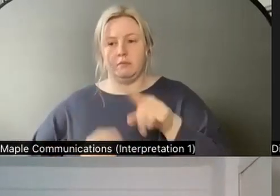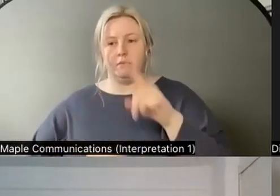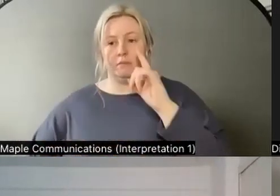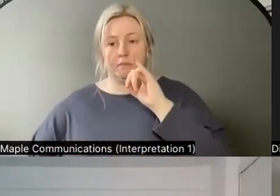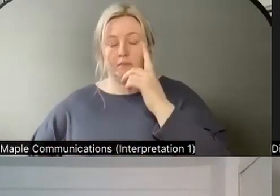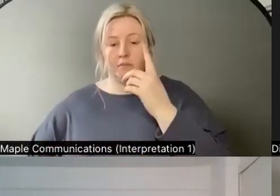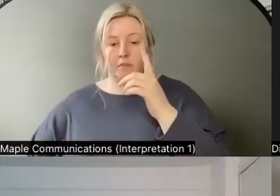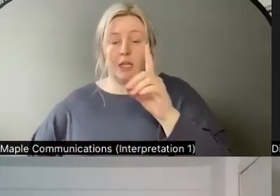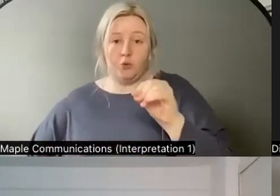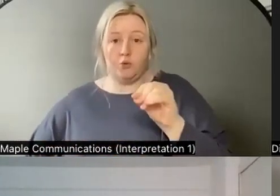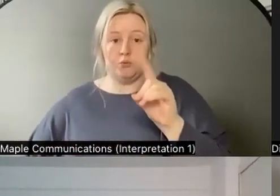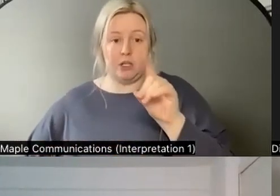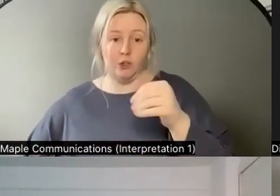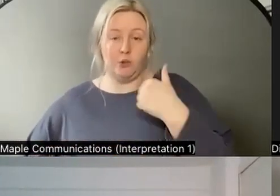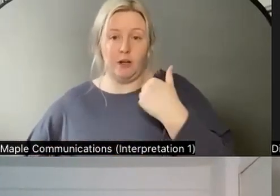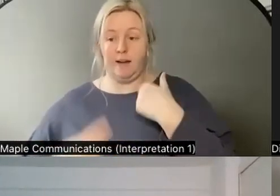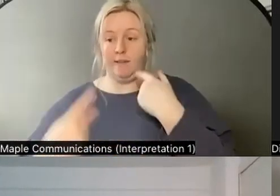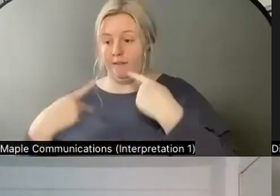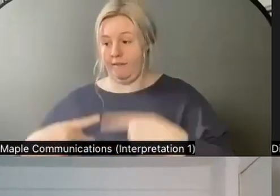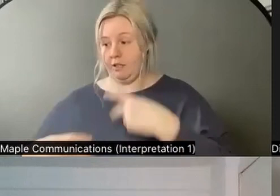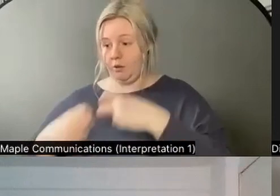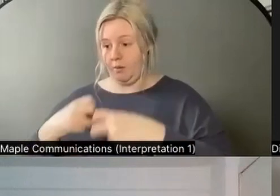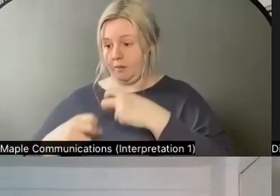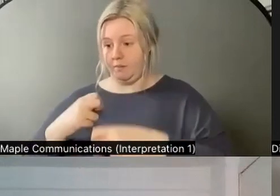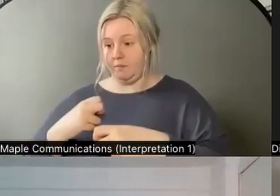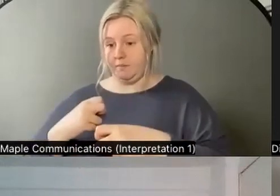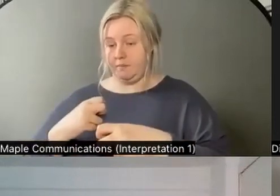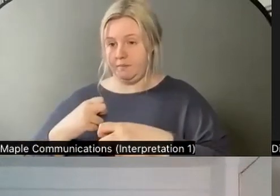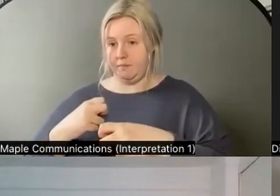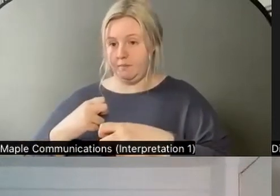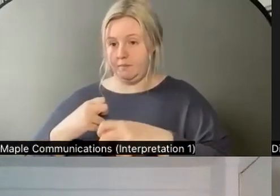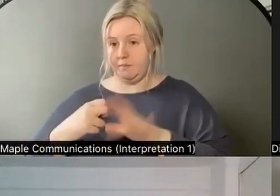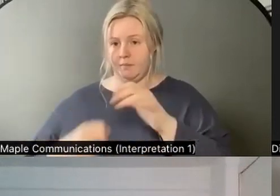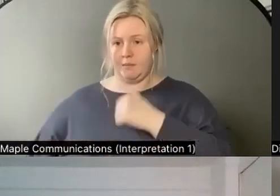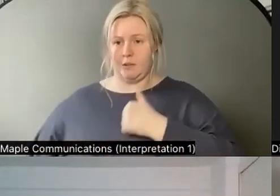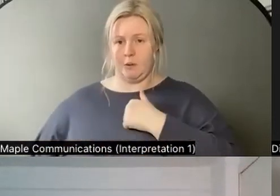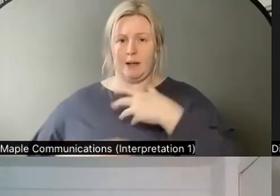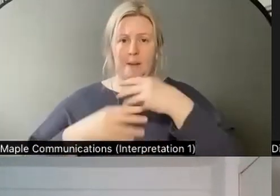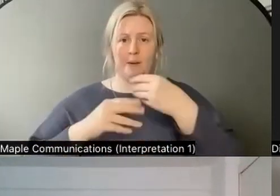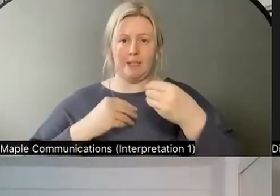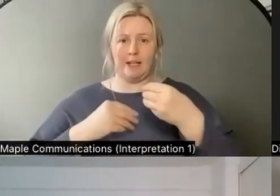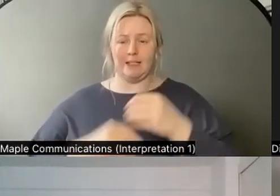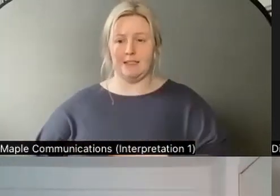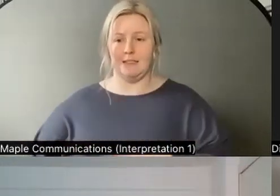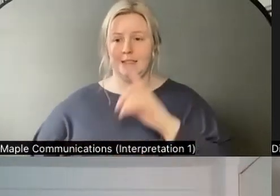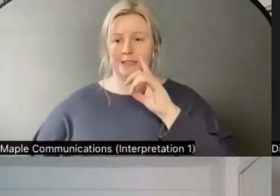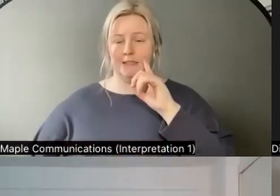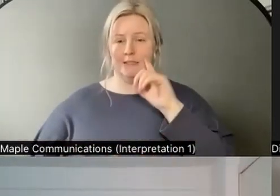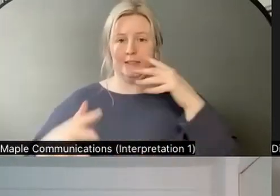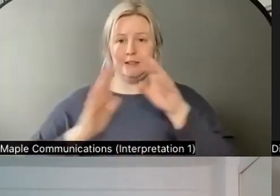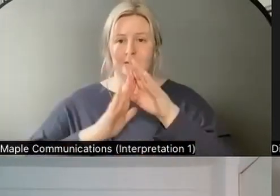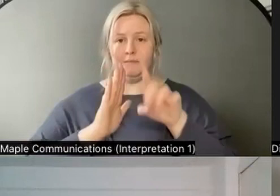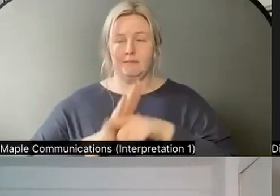have some of those physical problems. Sorry, I'm on a balcony. No apology